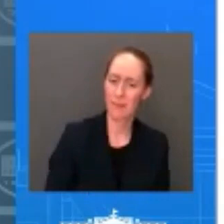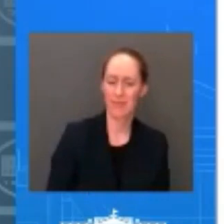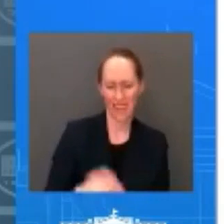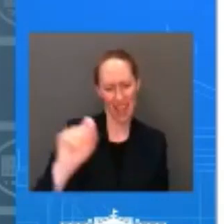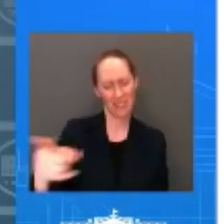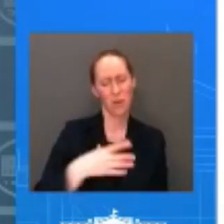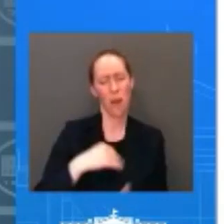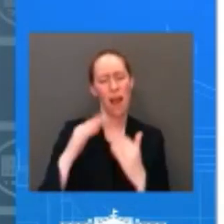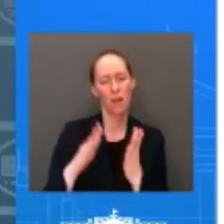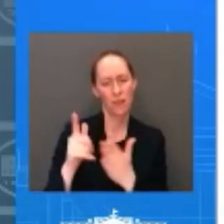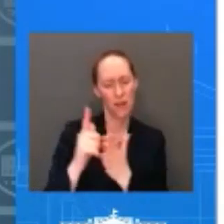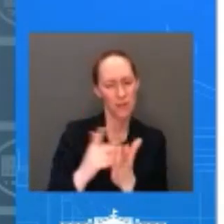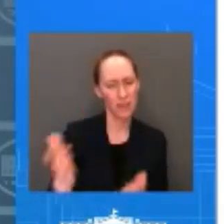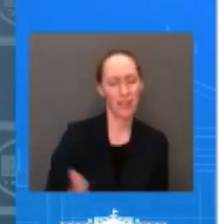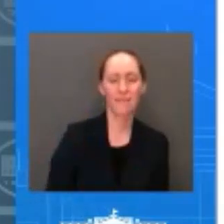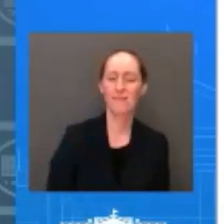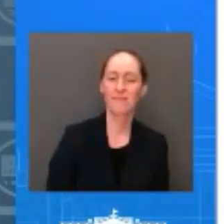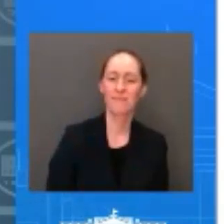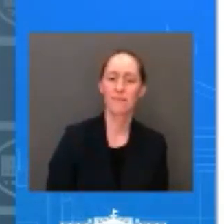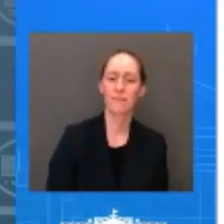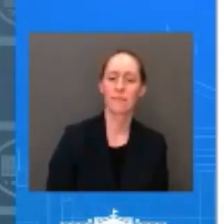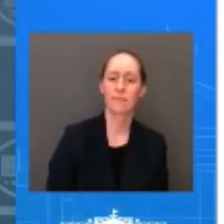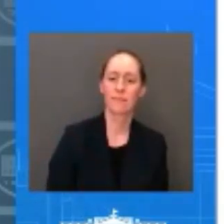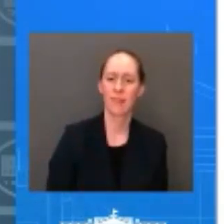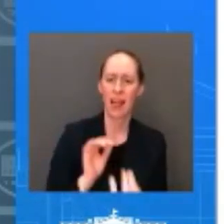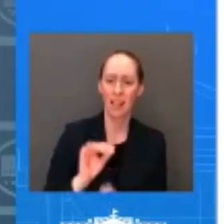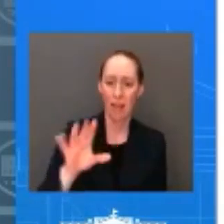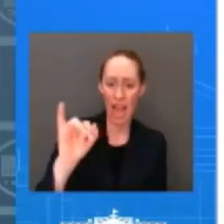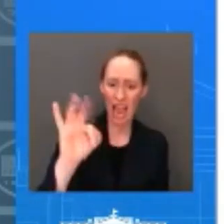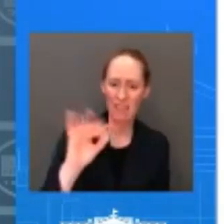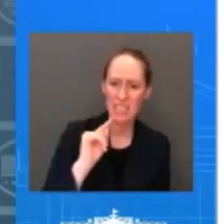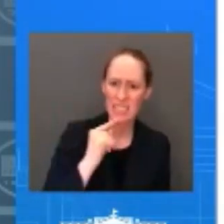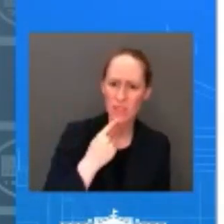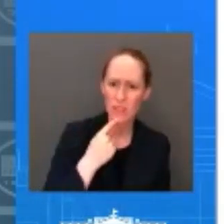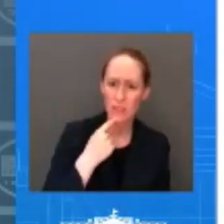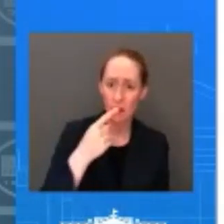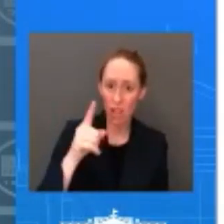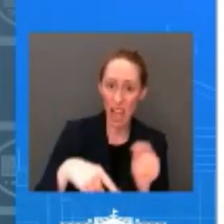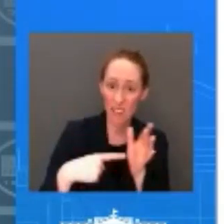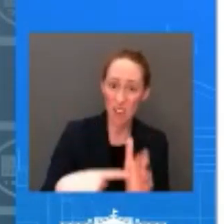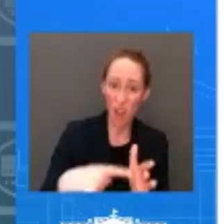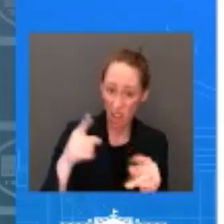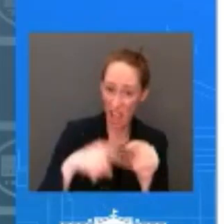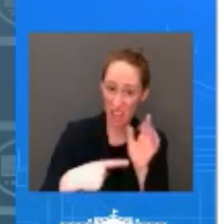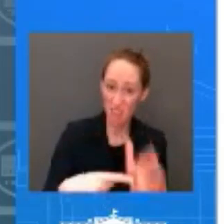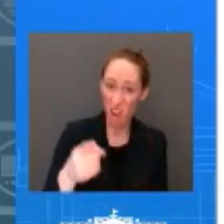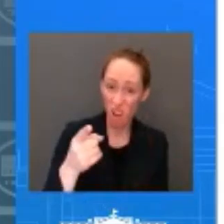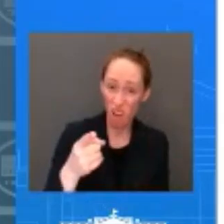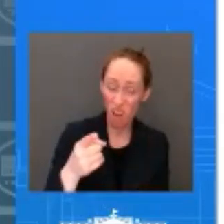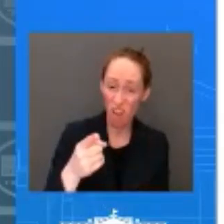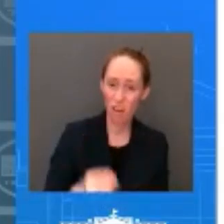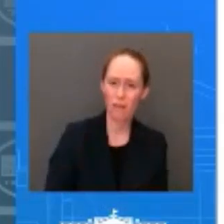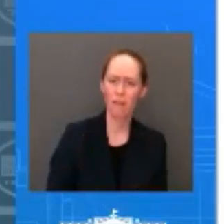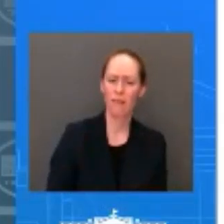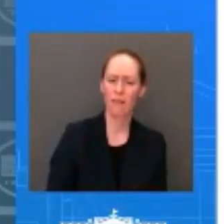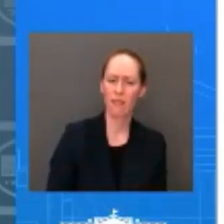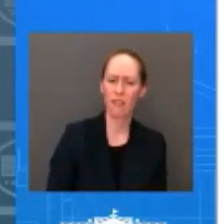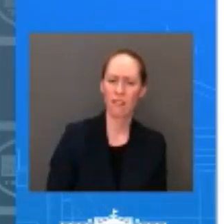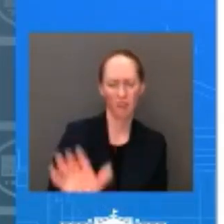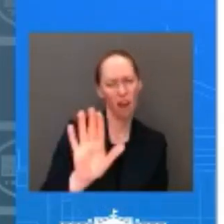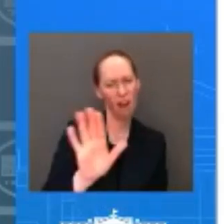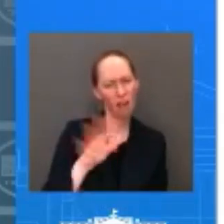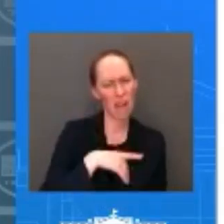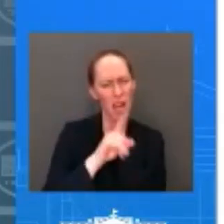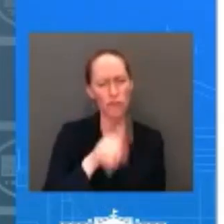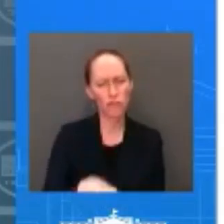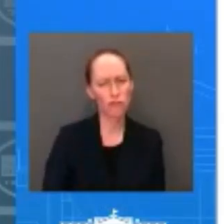So the President continues to say he takes this seriously, and you can't demonstrate how he takes it seriously? Let me finish my answer. I'm gonna refer you to the White House Counsel's office, and I'm